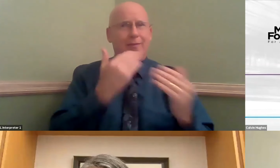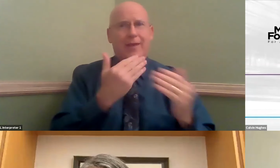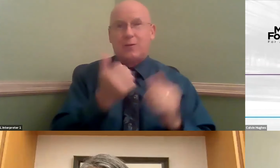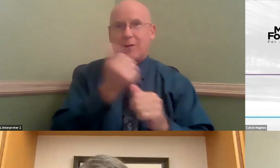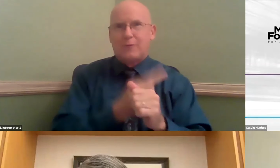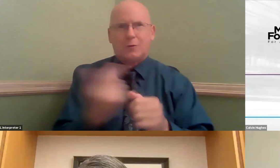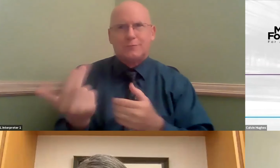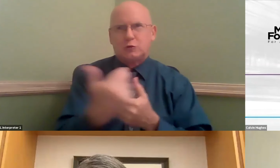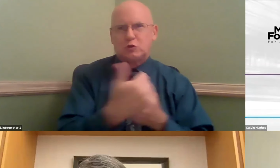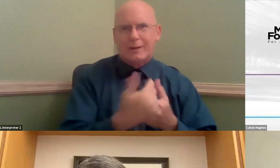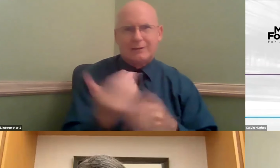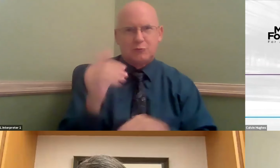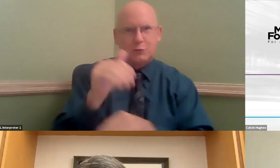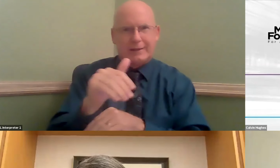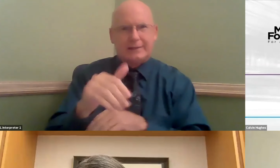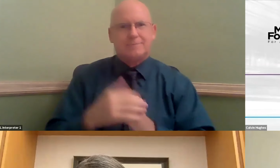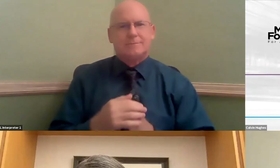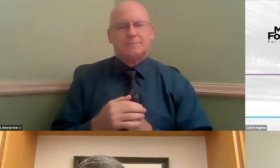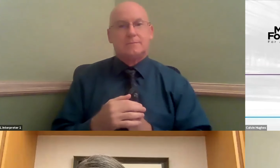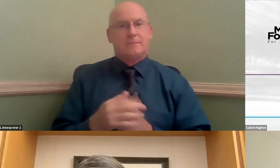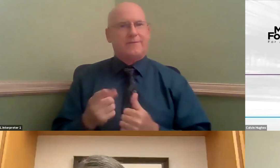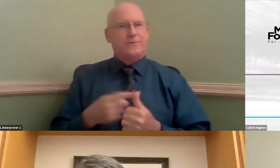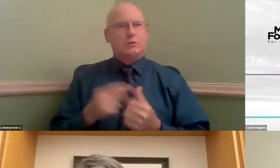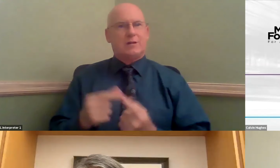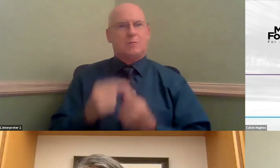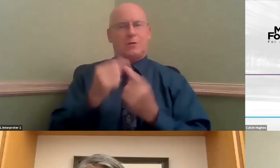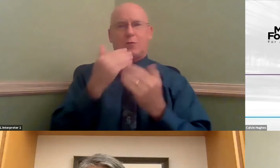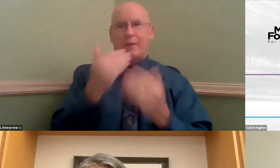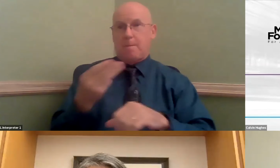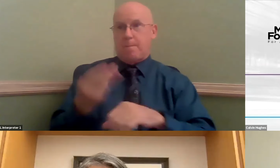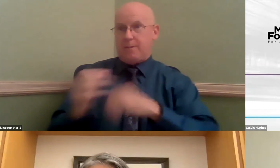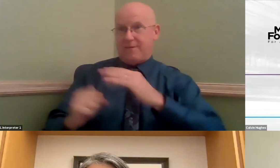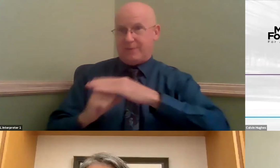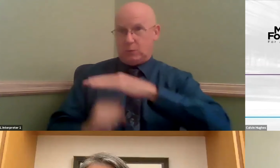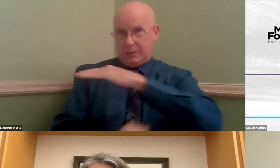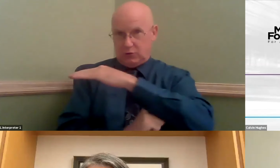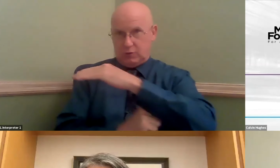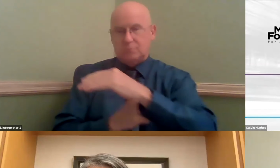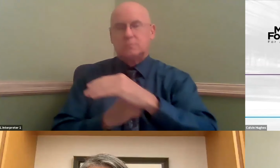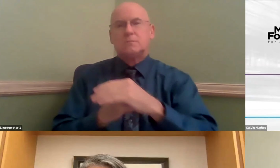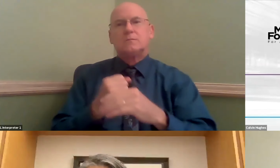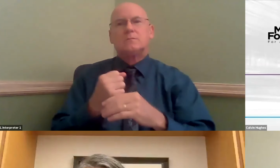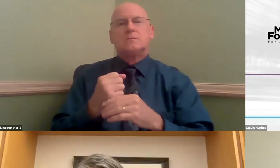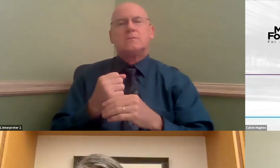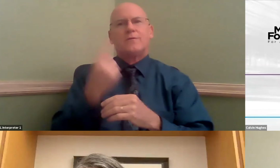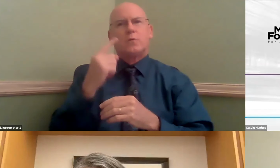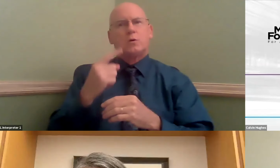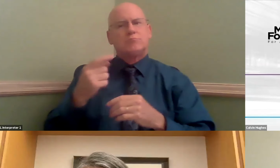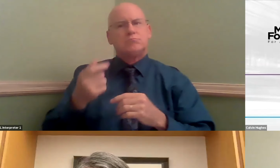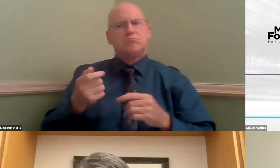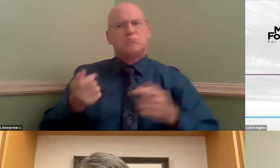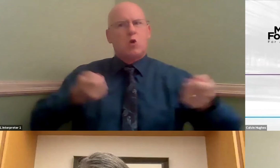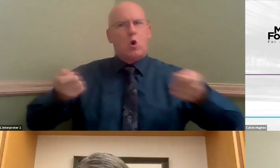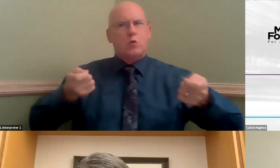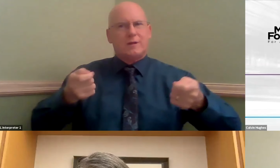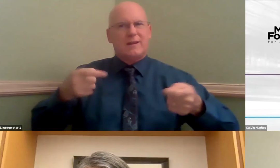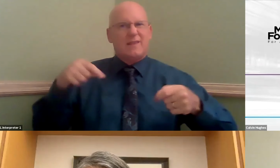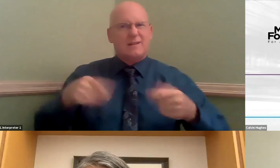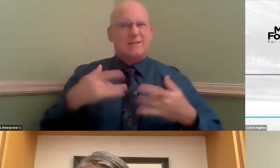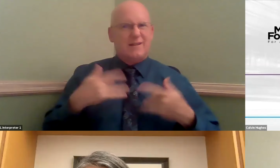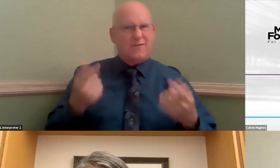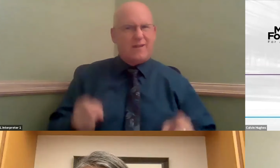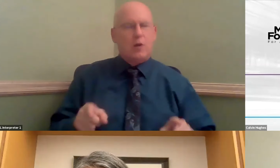us tonight, and first, a special thanks to the Miami Foundation for Greater Miami for hosting this event, along with my employer,